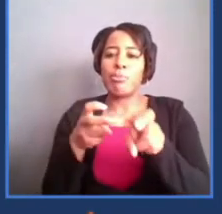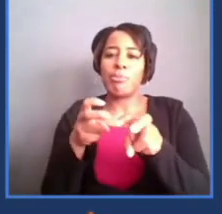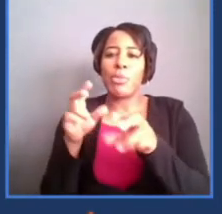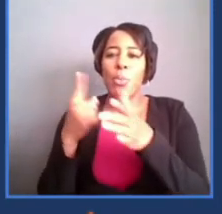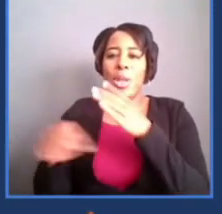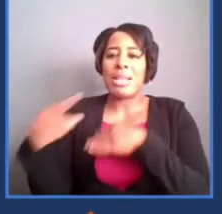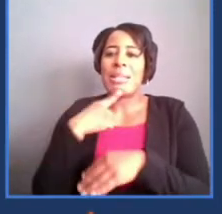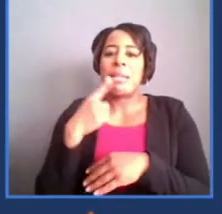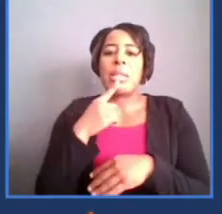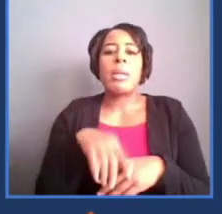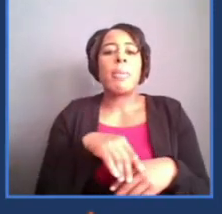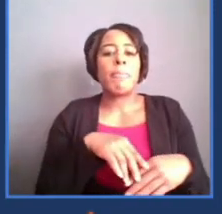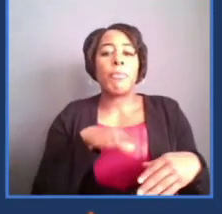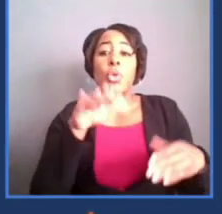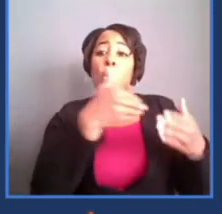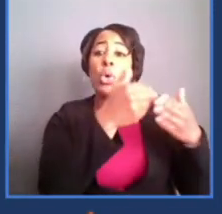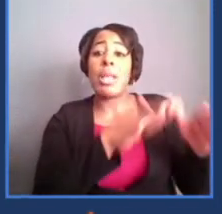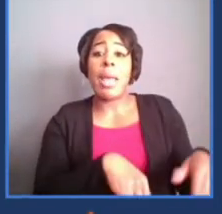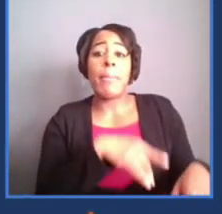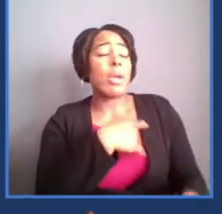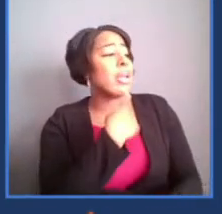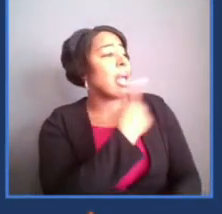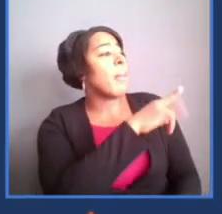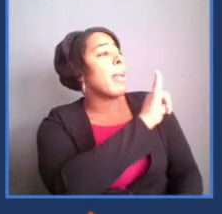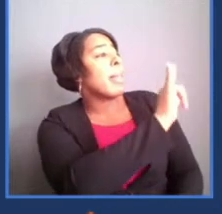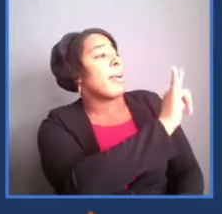tell them you love them.